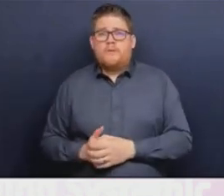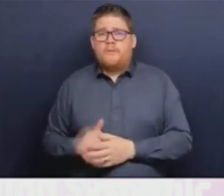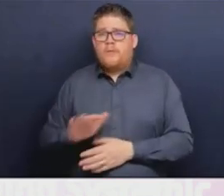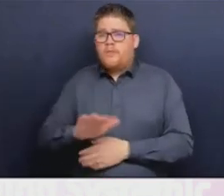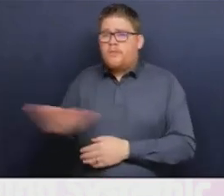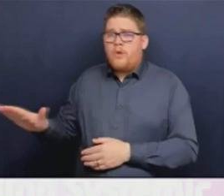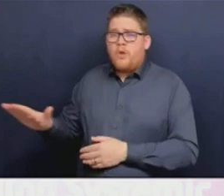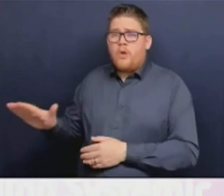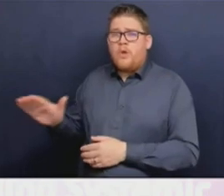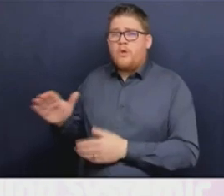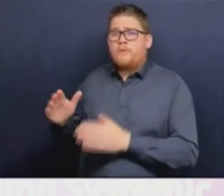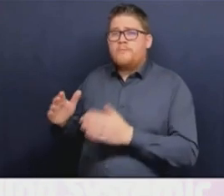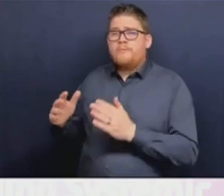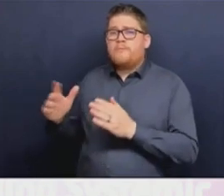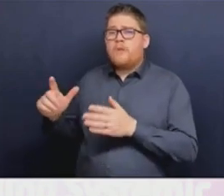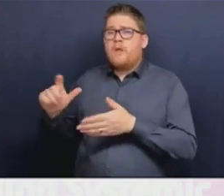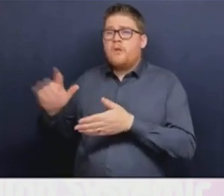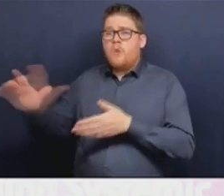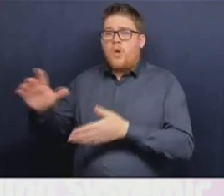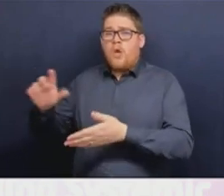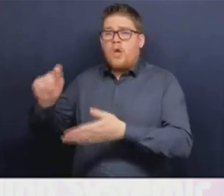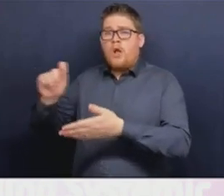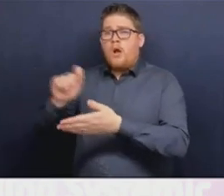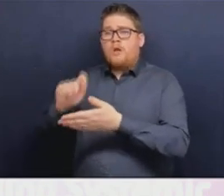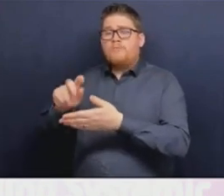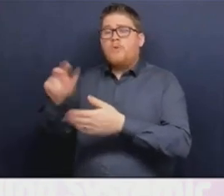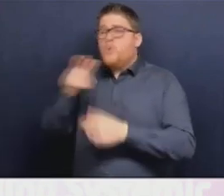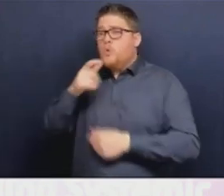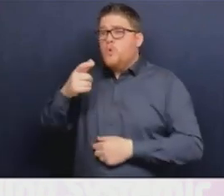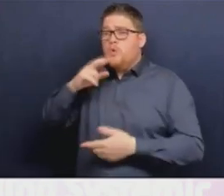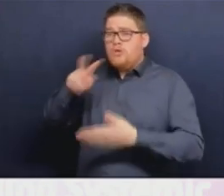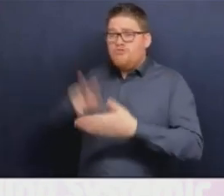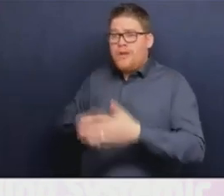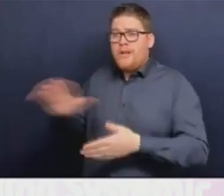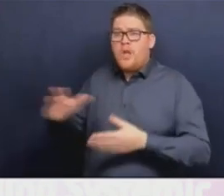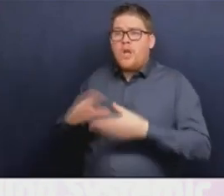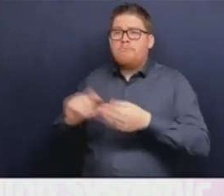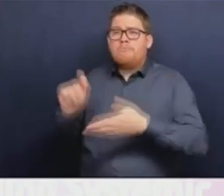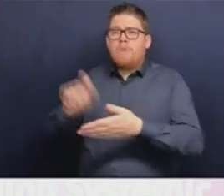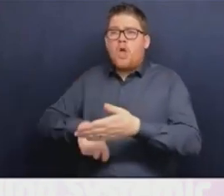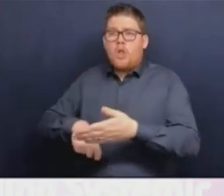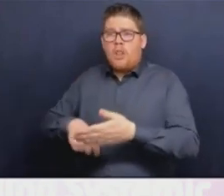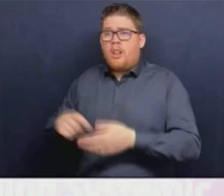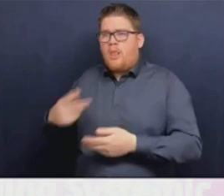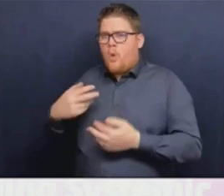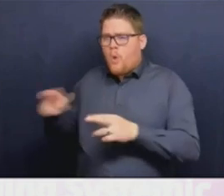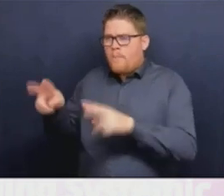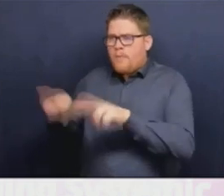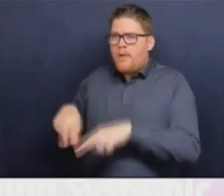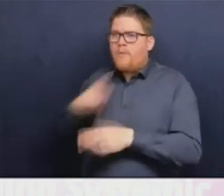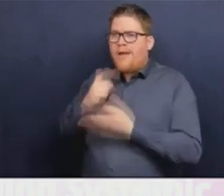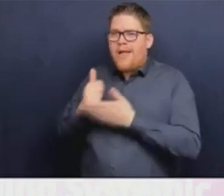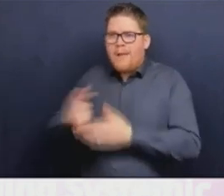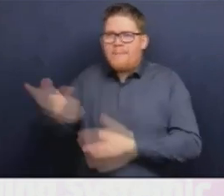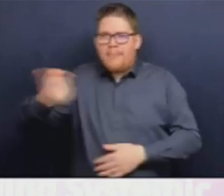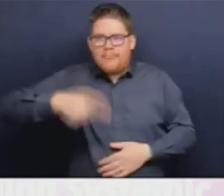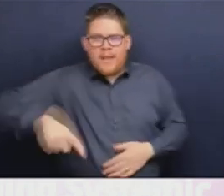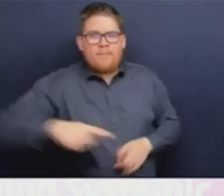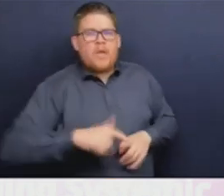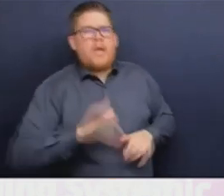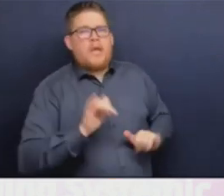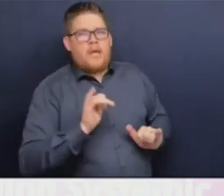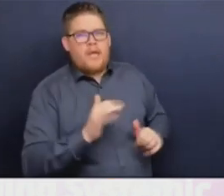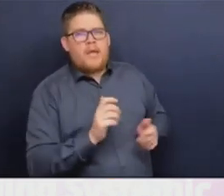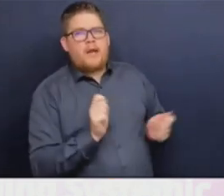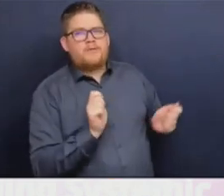new day is dawning in British Columbia where all of our diversity is celebrated each and every day, not as a moniker of multiculturalism,